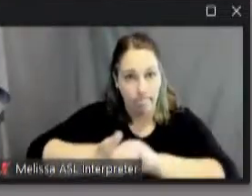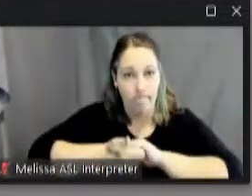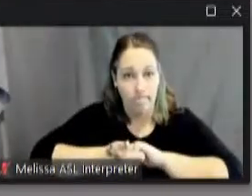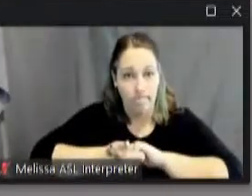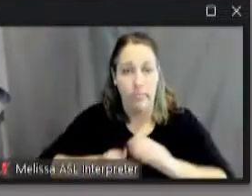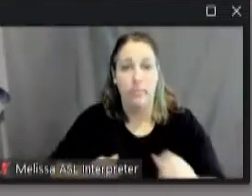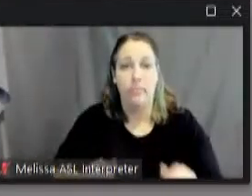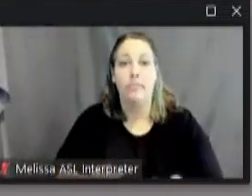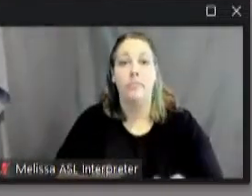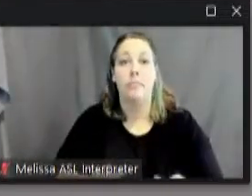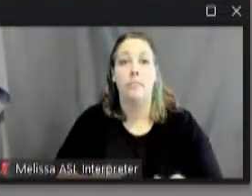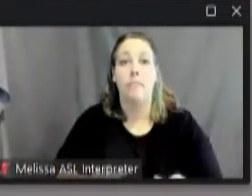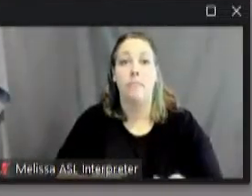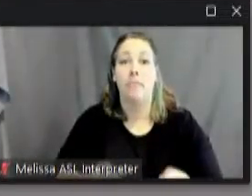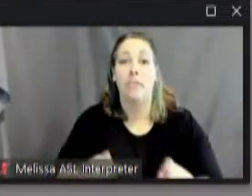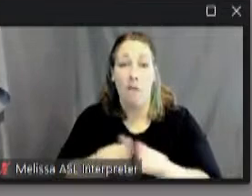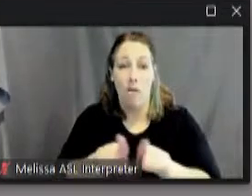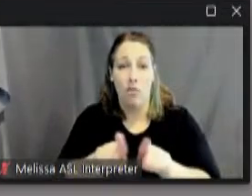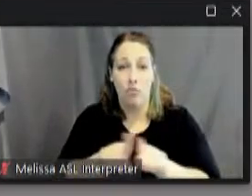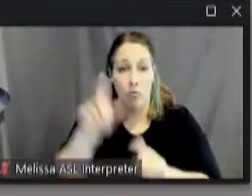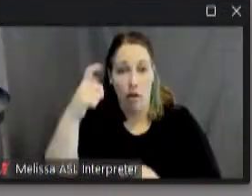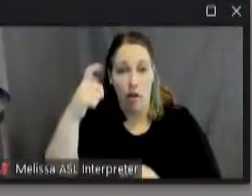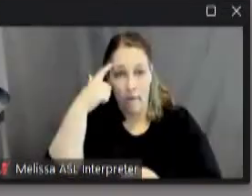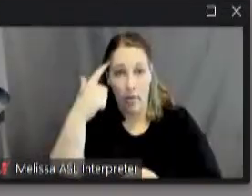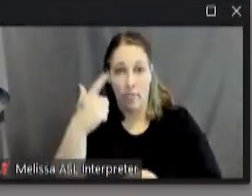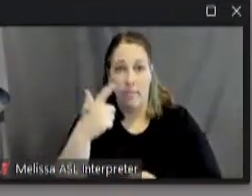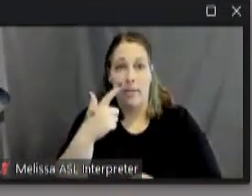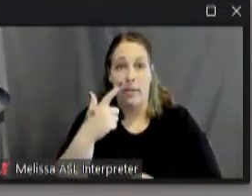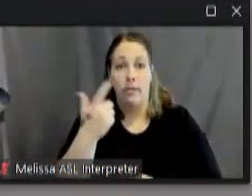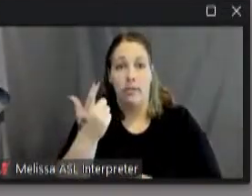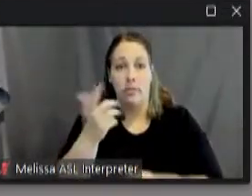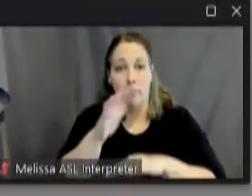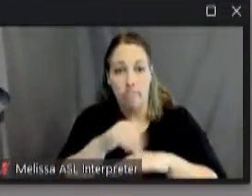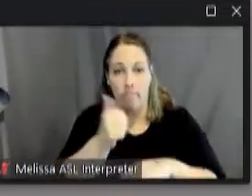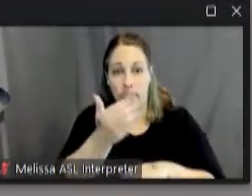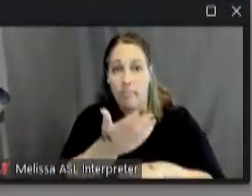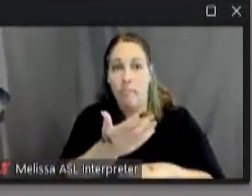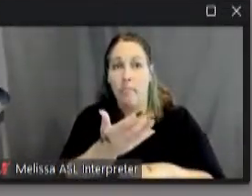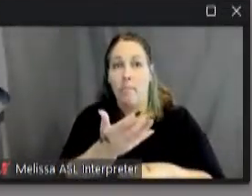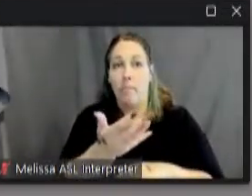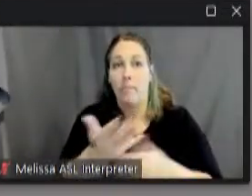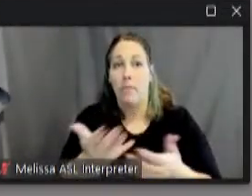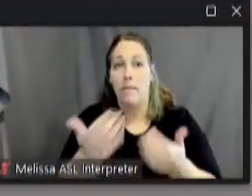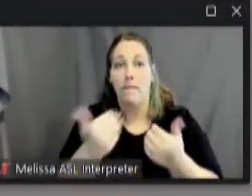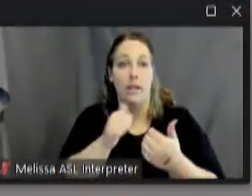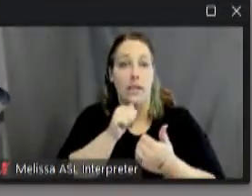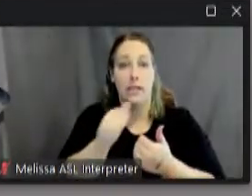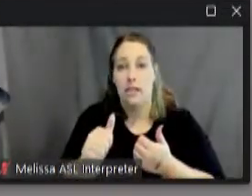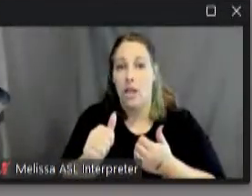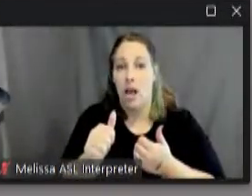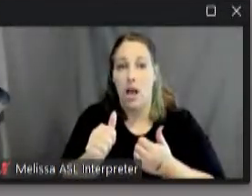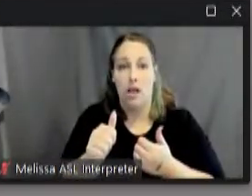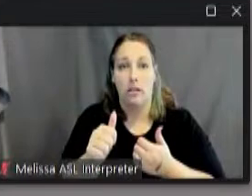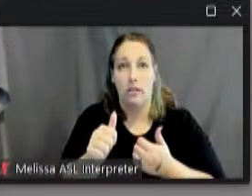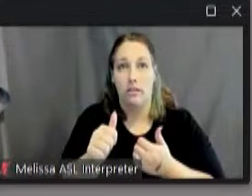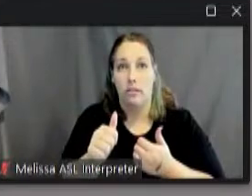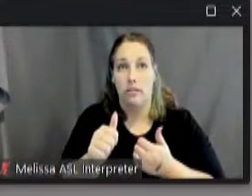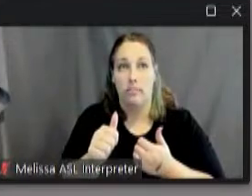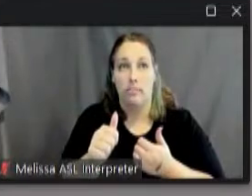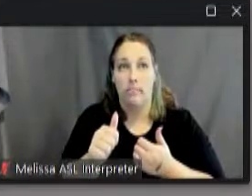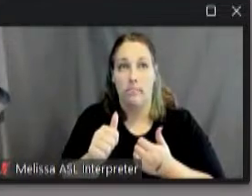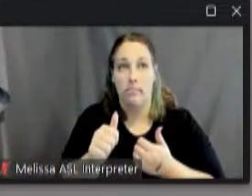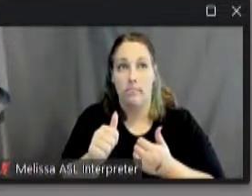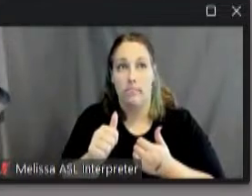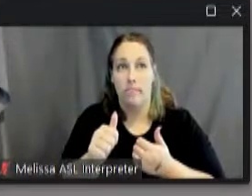call upon the state to not subject us to reprisals for our work. We